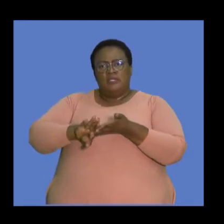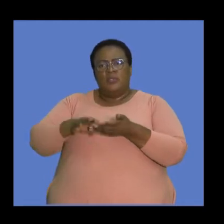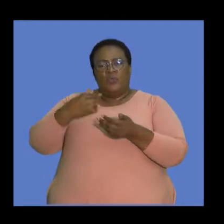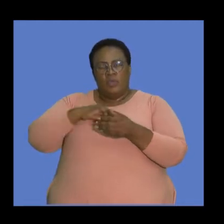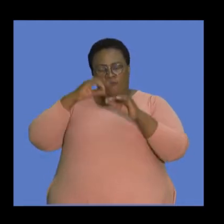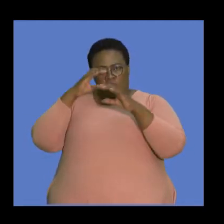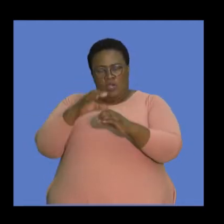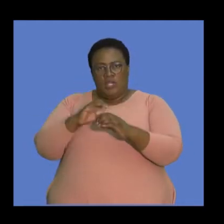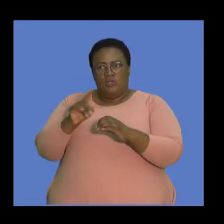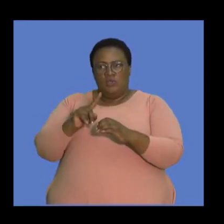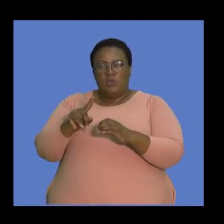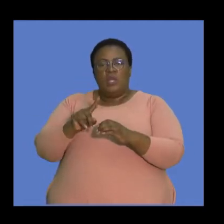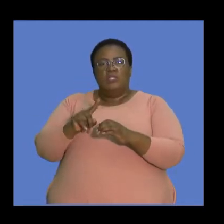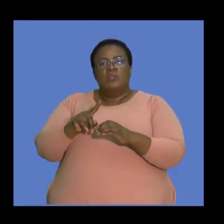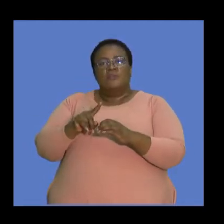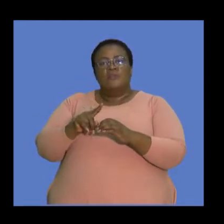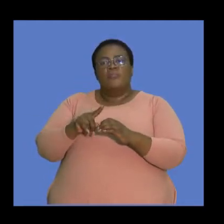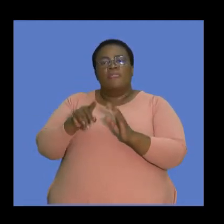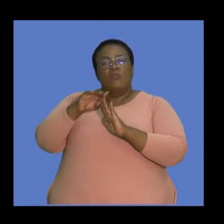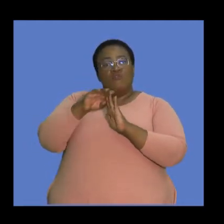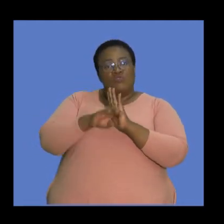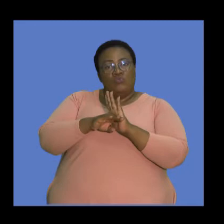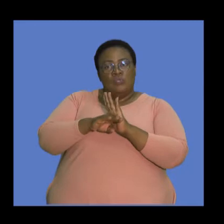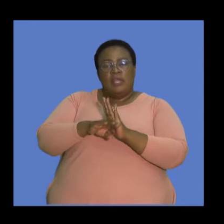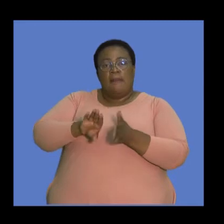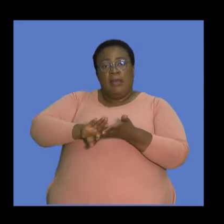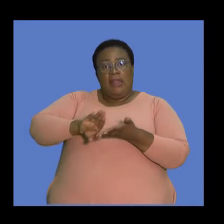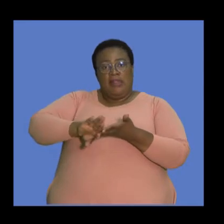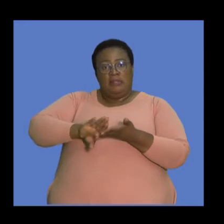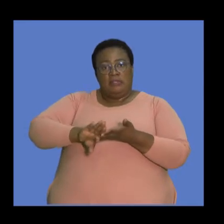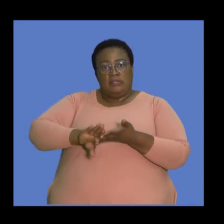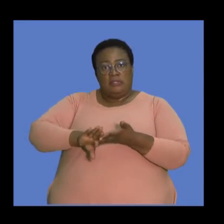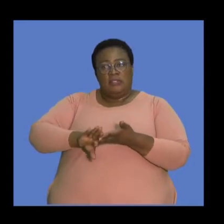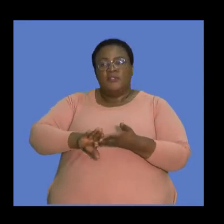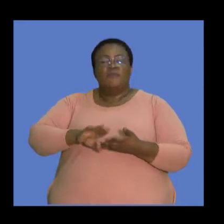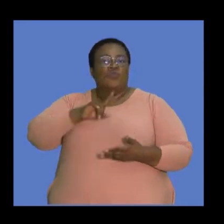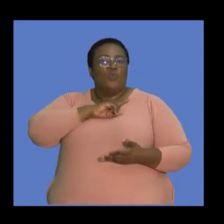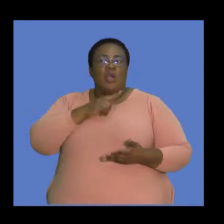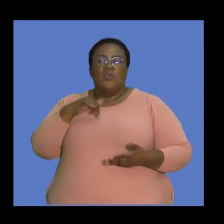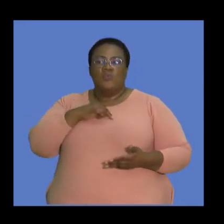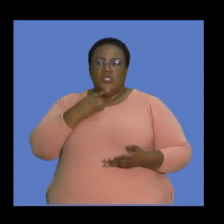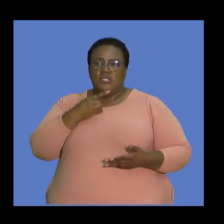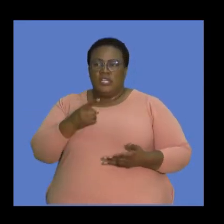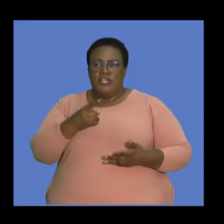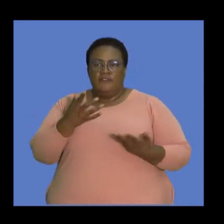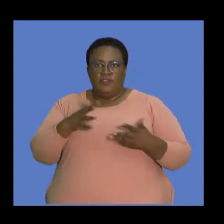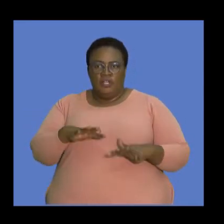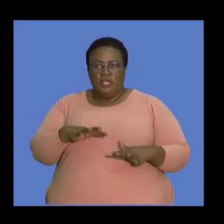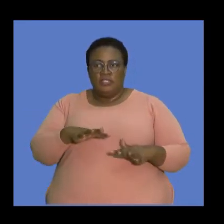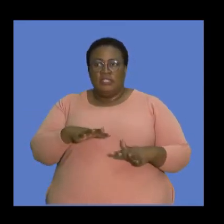only focusing on reducing balance. Why? Because we just said now that depreciation is